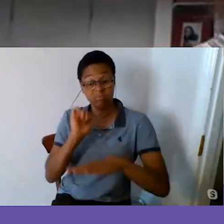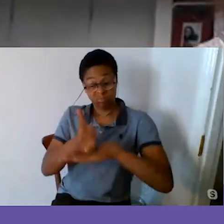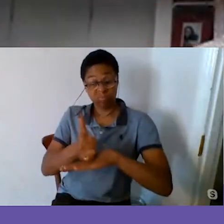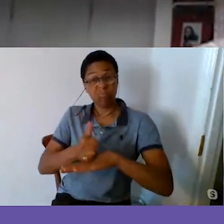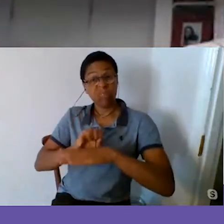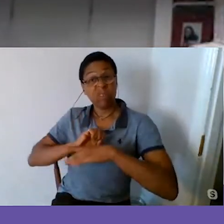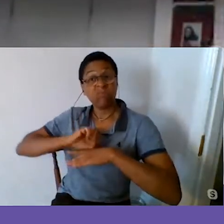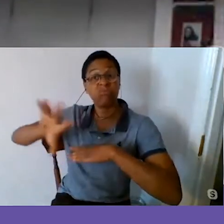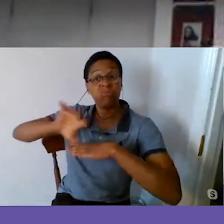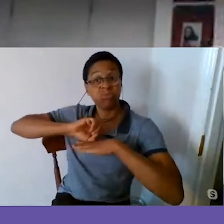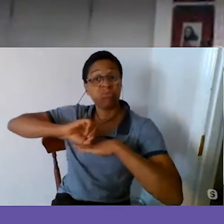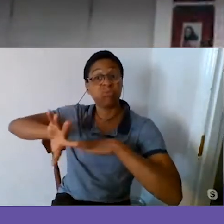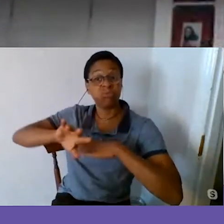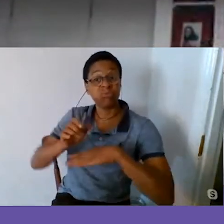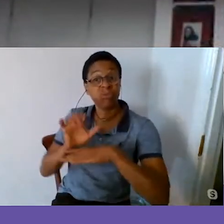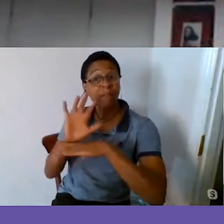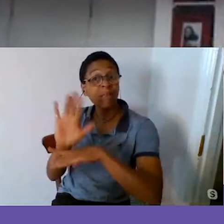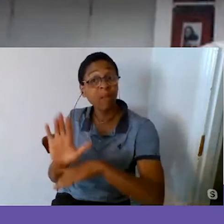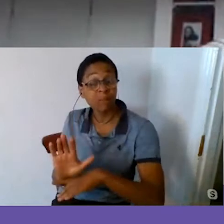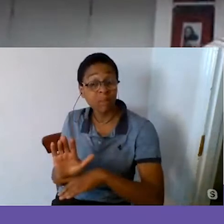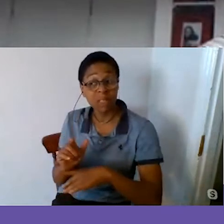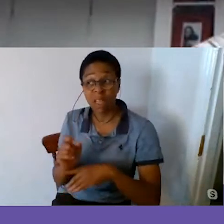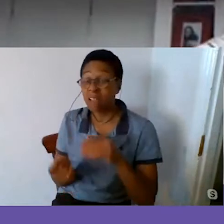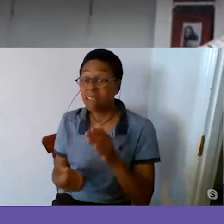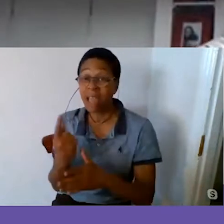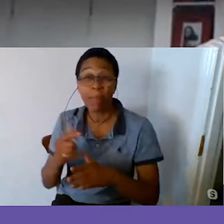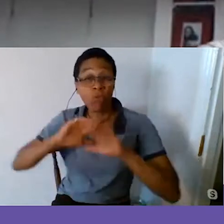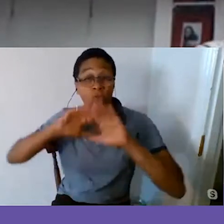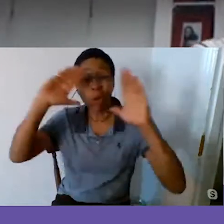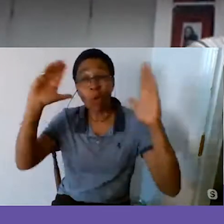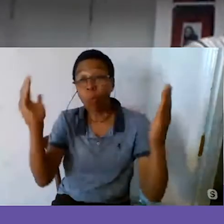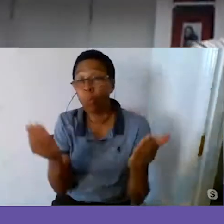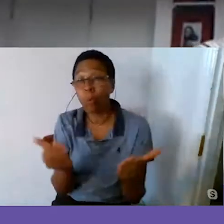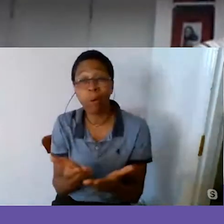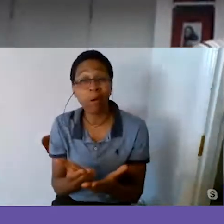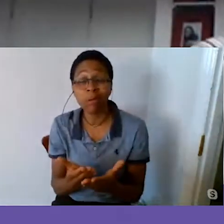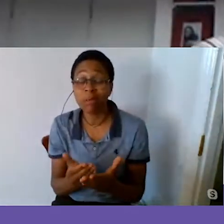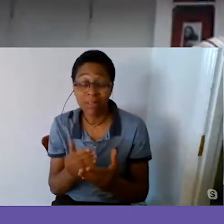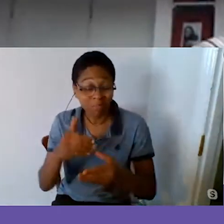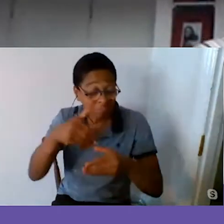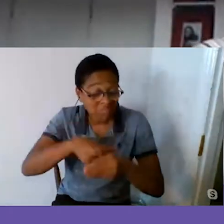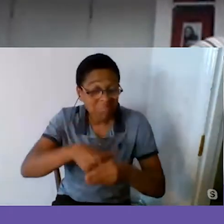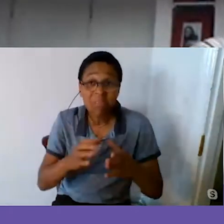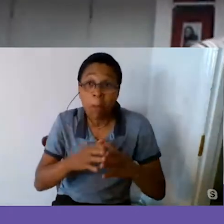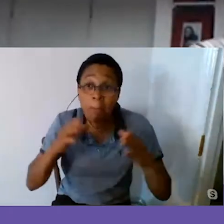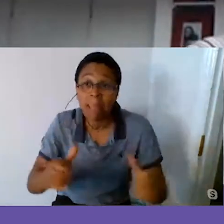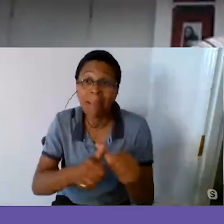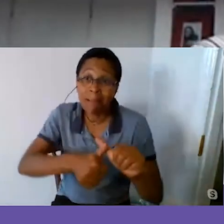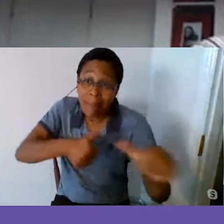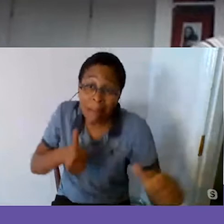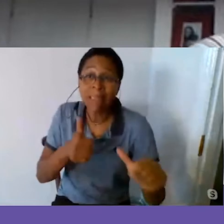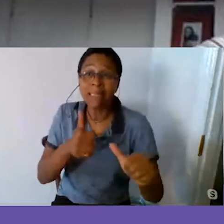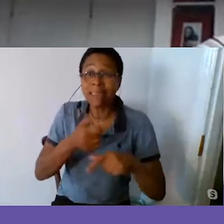life. And they happen like all over the world, in institutions and cinemas, but